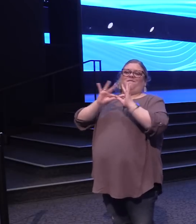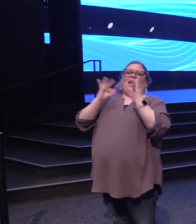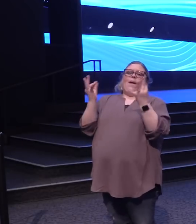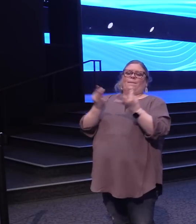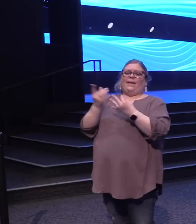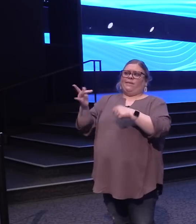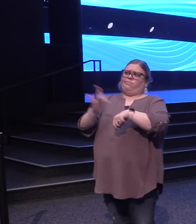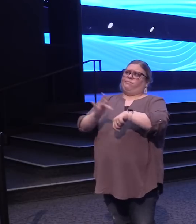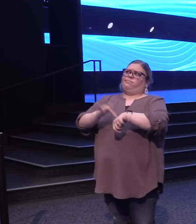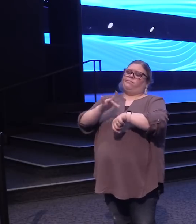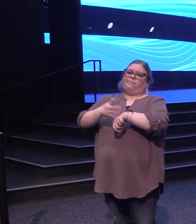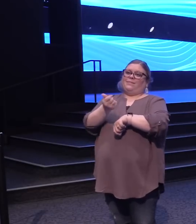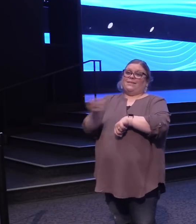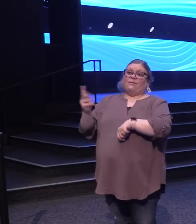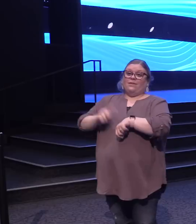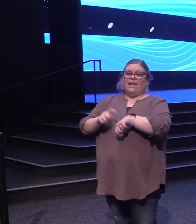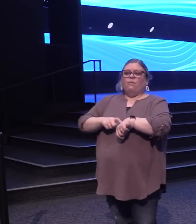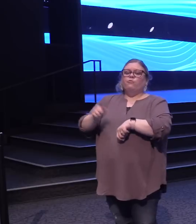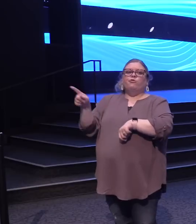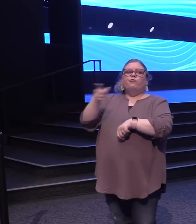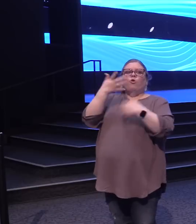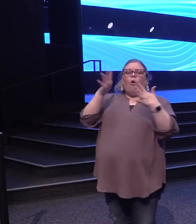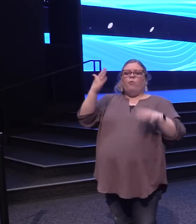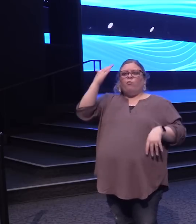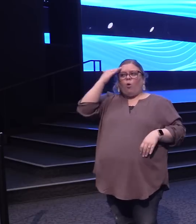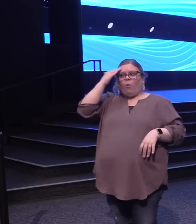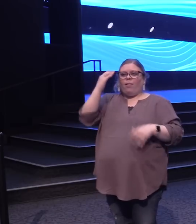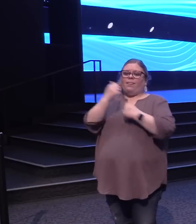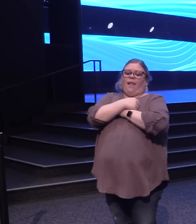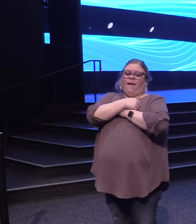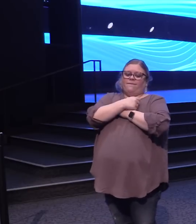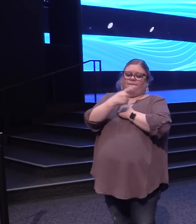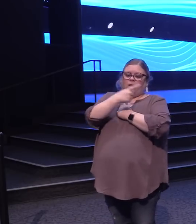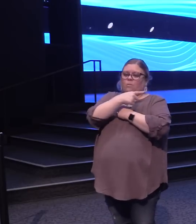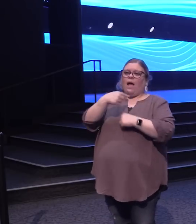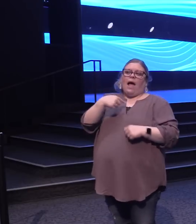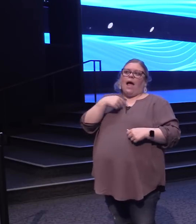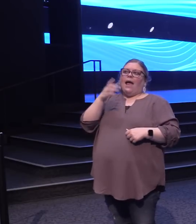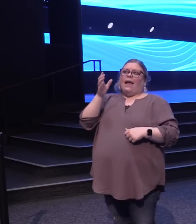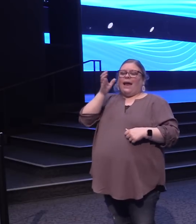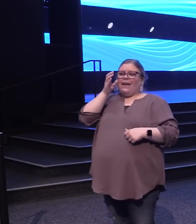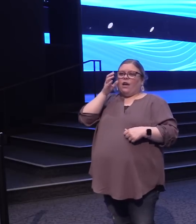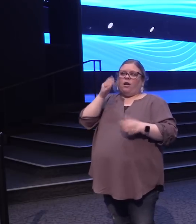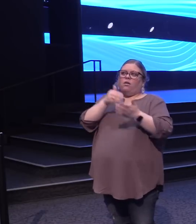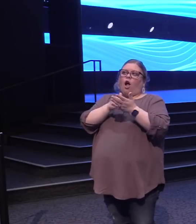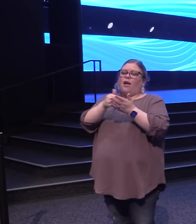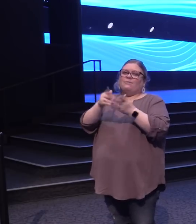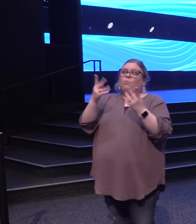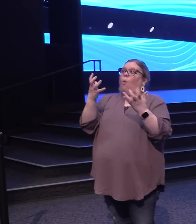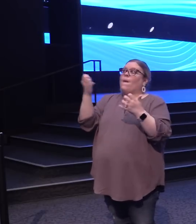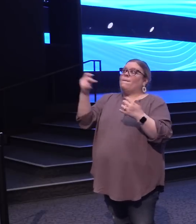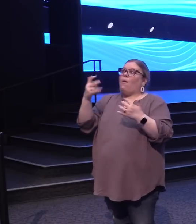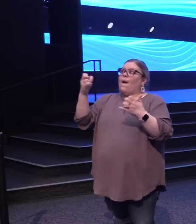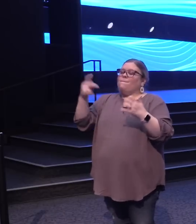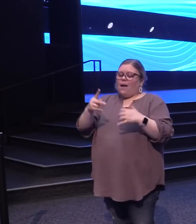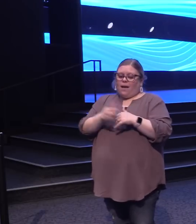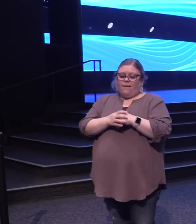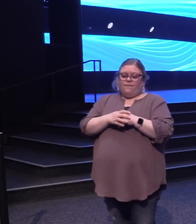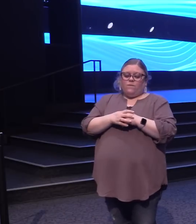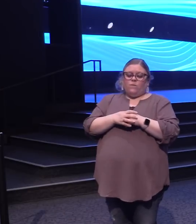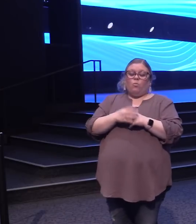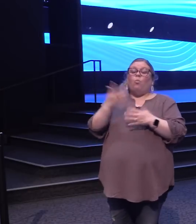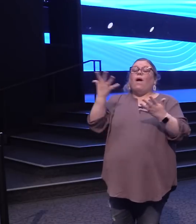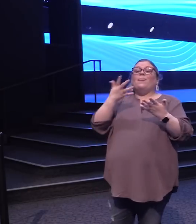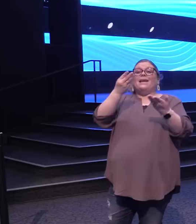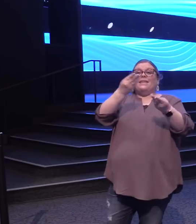He's been here several times, so you know him, you love him. I hear constant reports. Now, I have to tell you, though, what they say